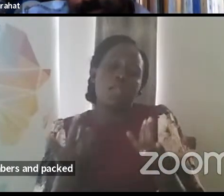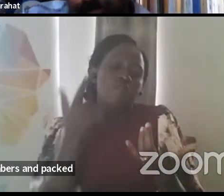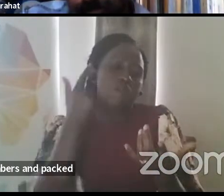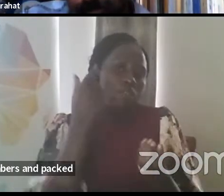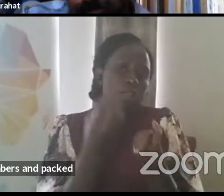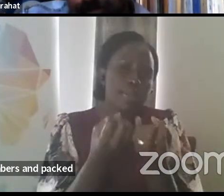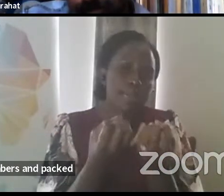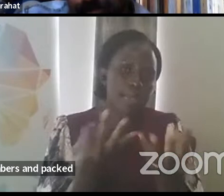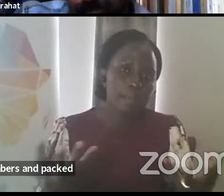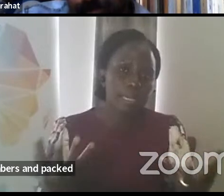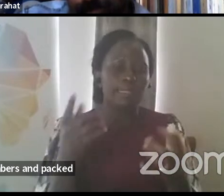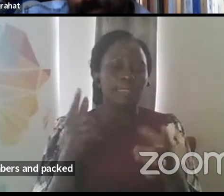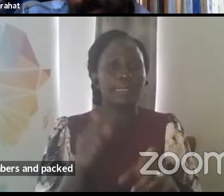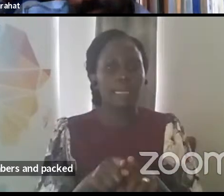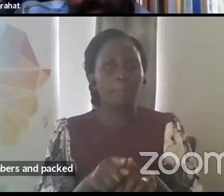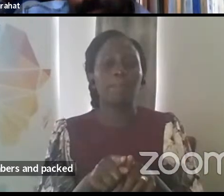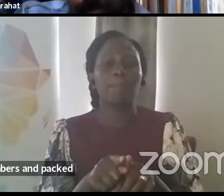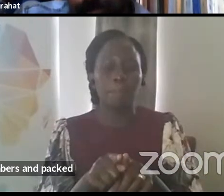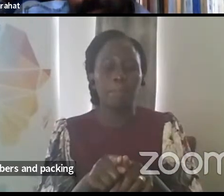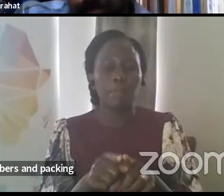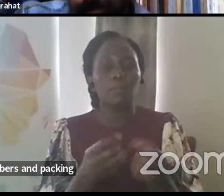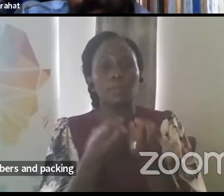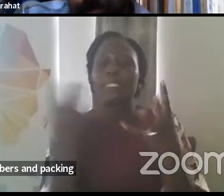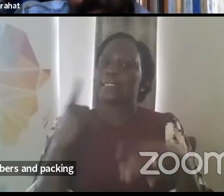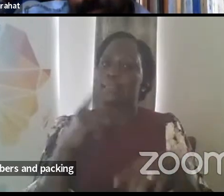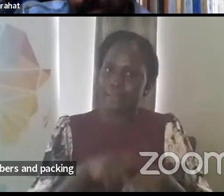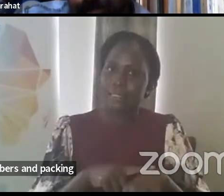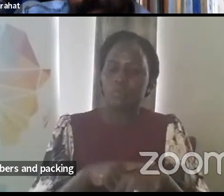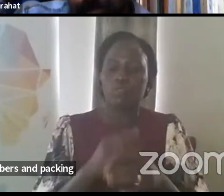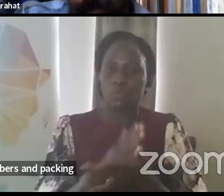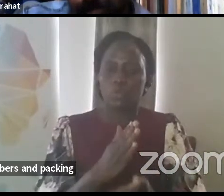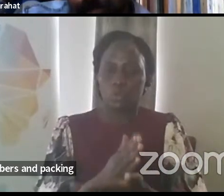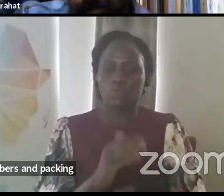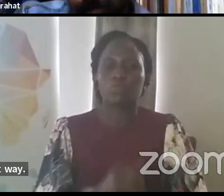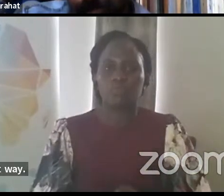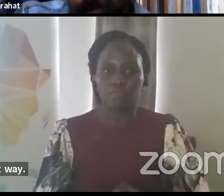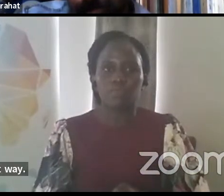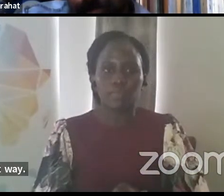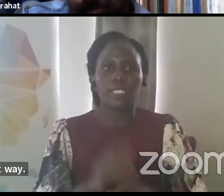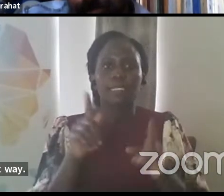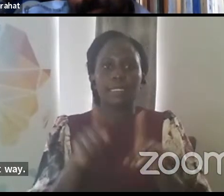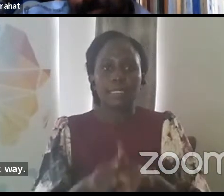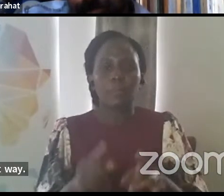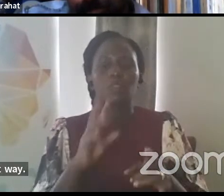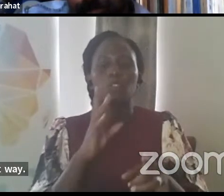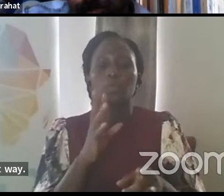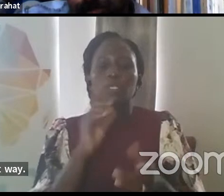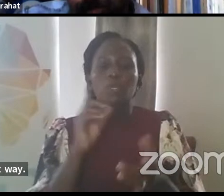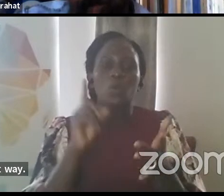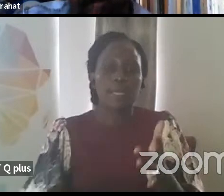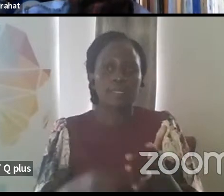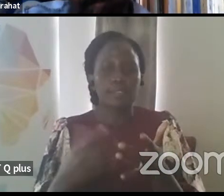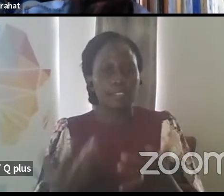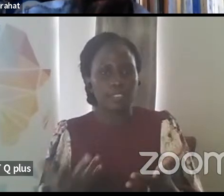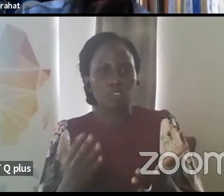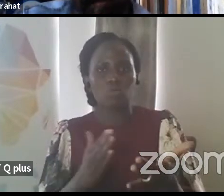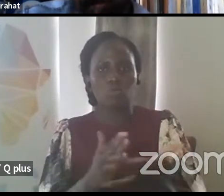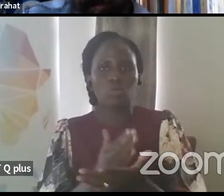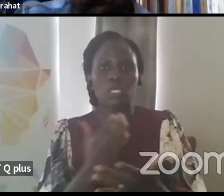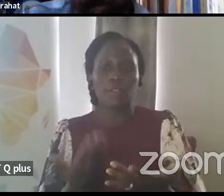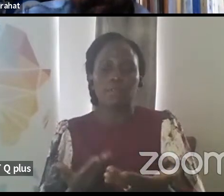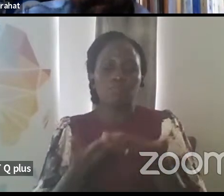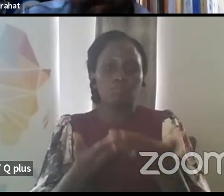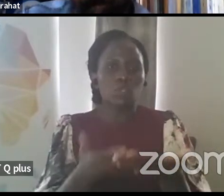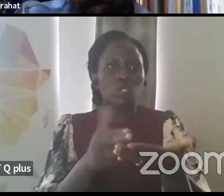been intimidated and harassed on that way. We also speak that the LGBTQI plus community in Tunisia,